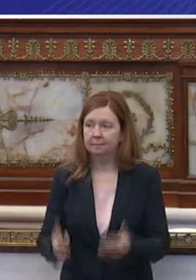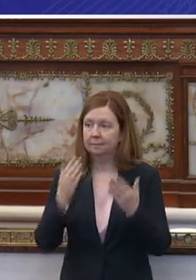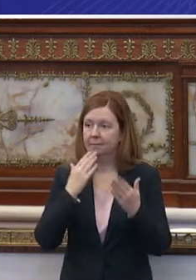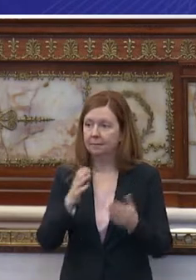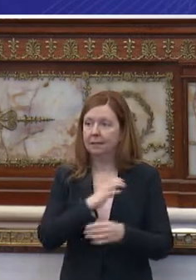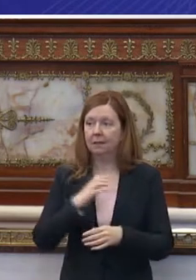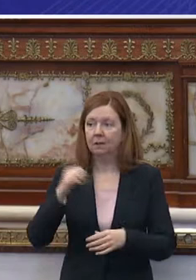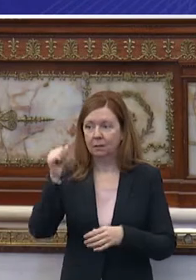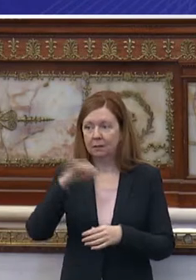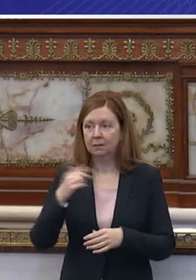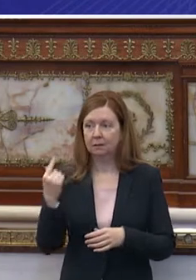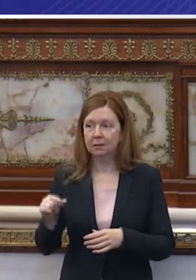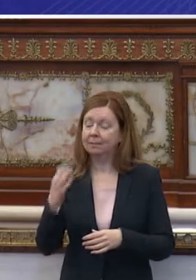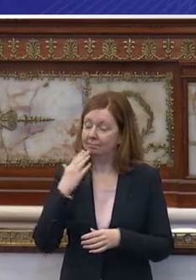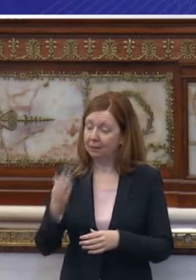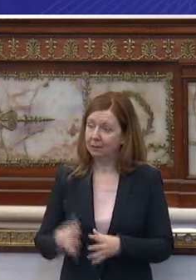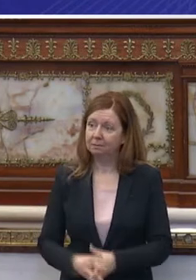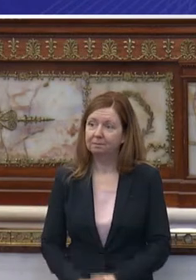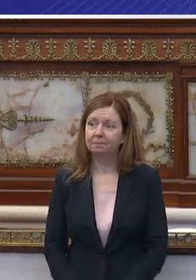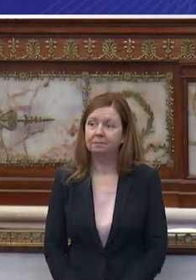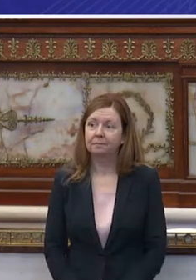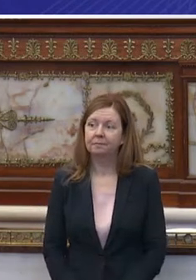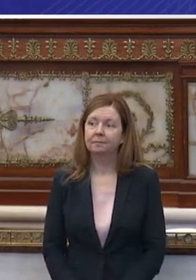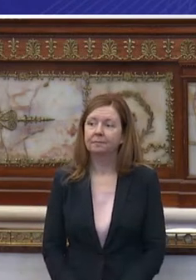Green. Thank you.